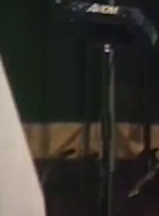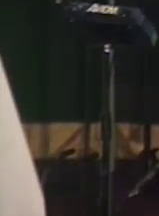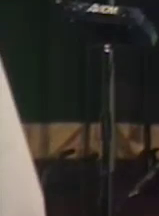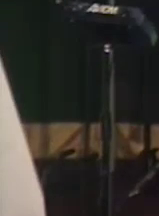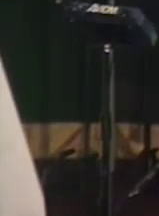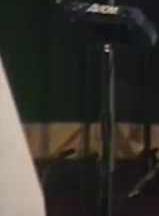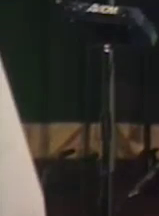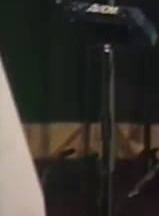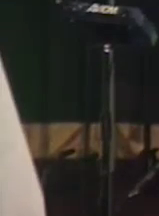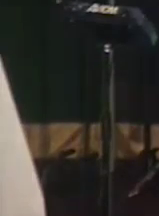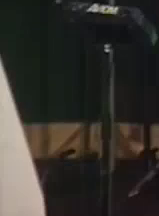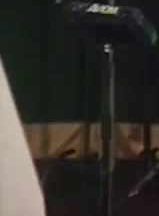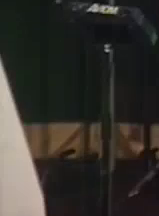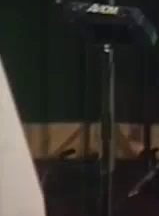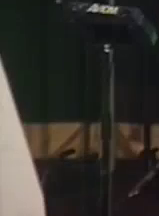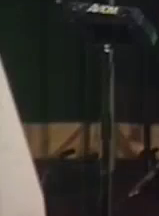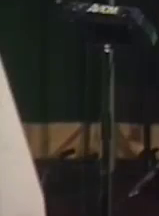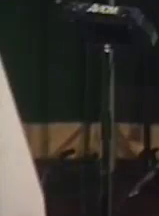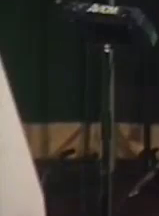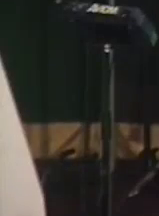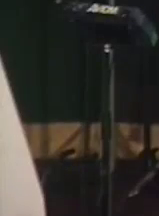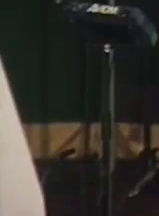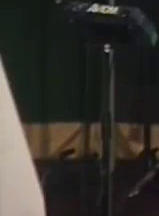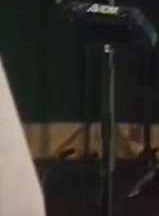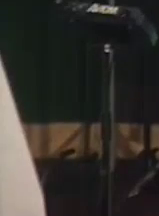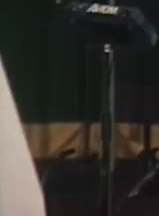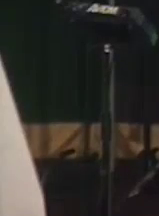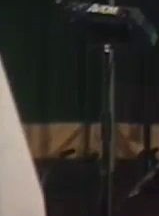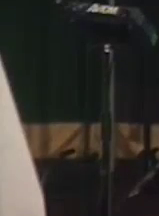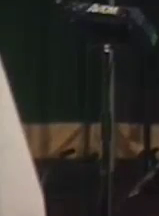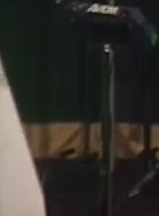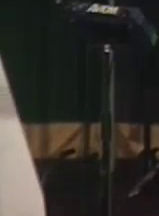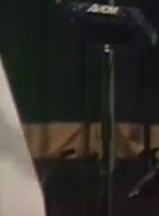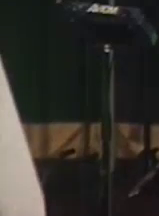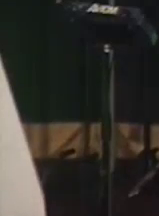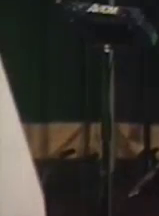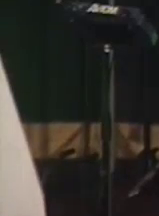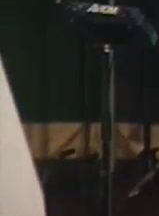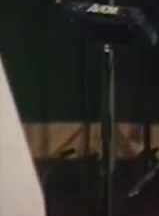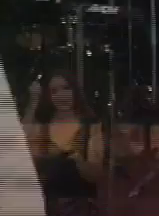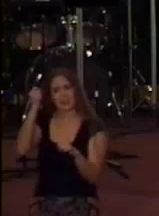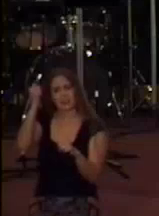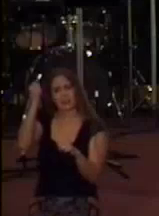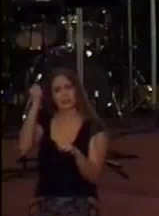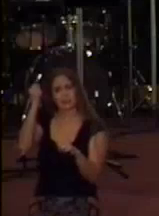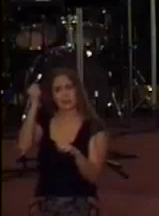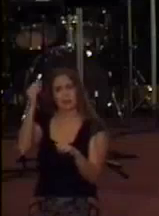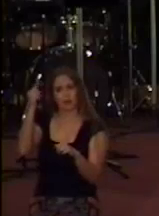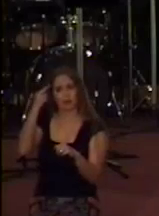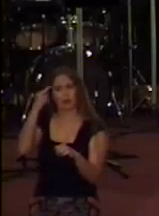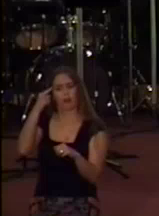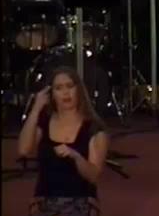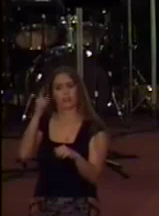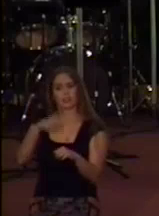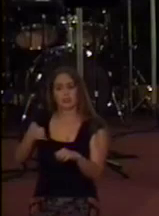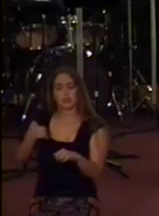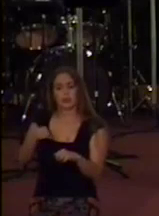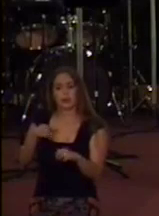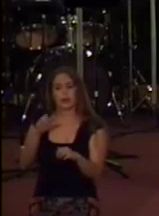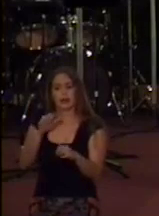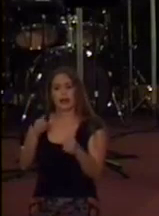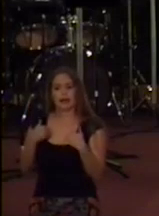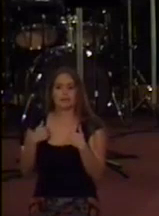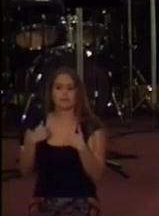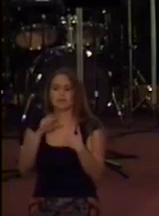but it can be assumed. You be saved. Now, there's a theological thought that you have nothing to do with your